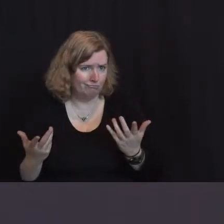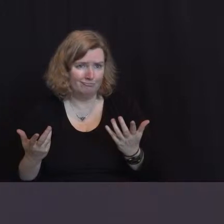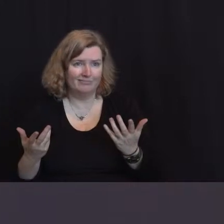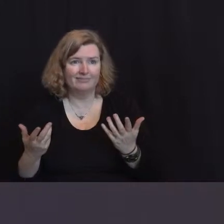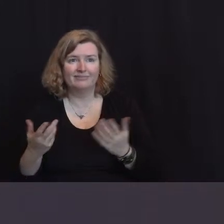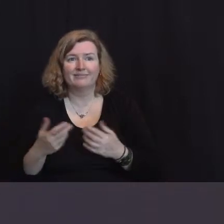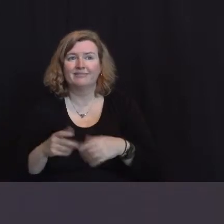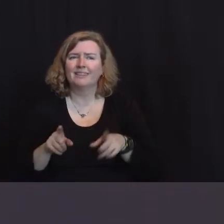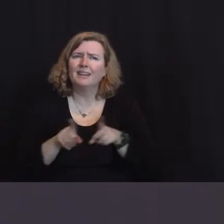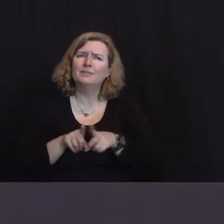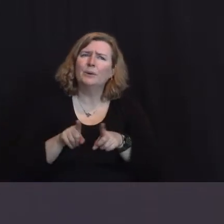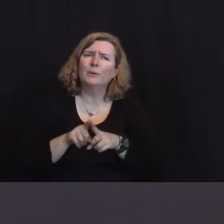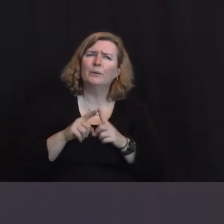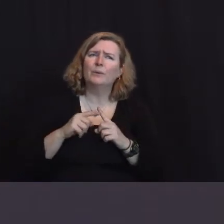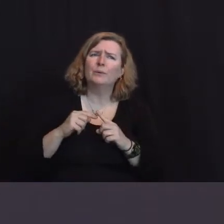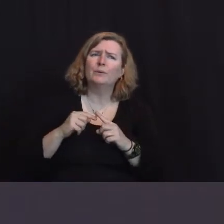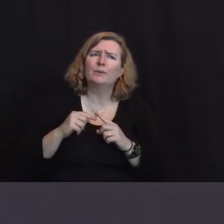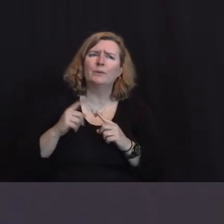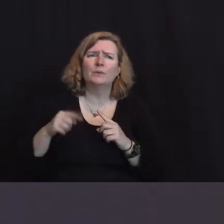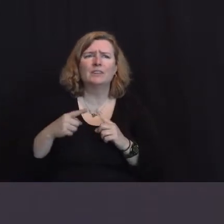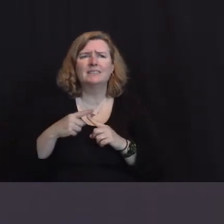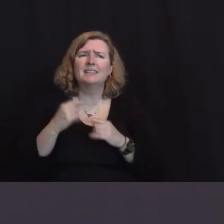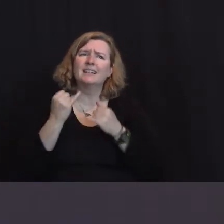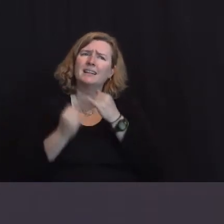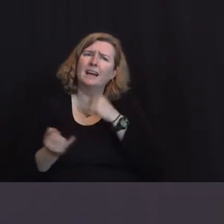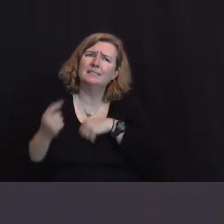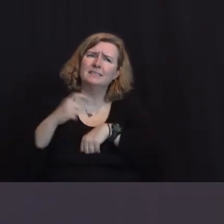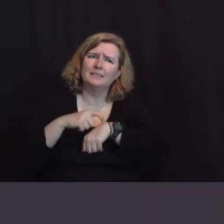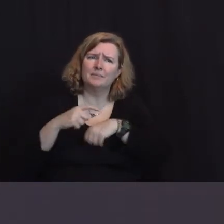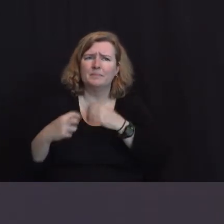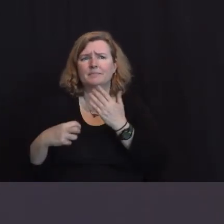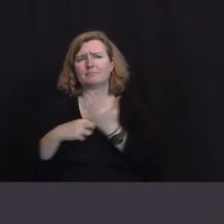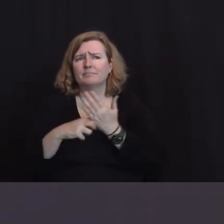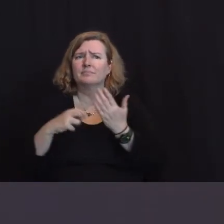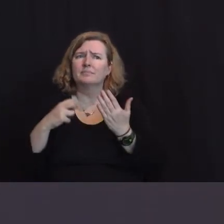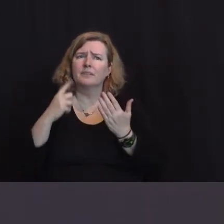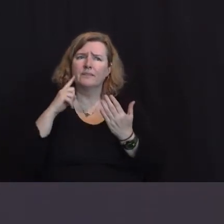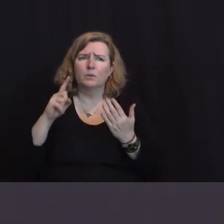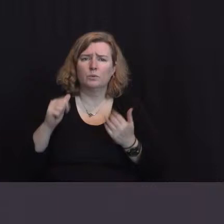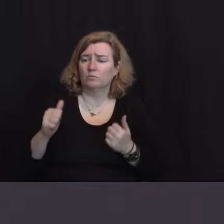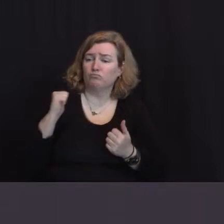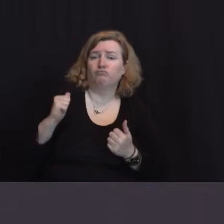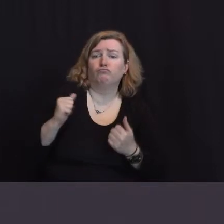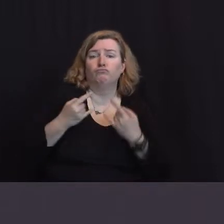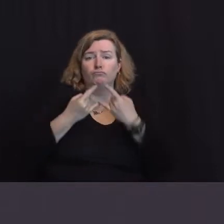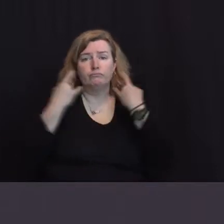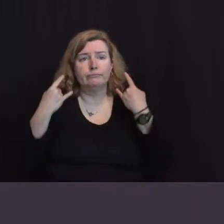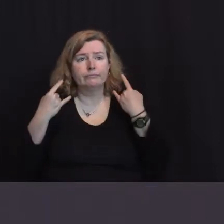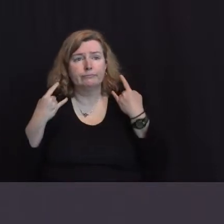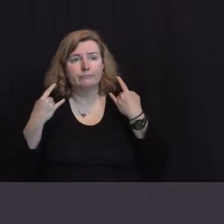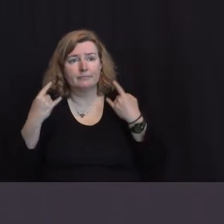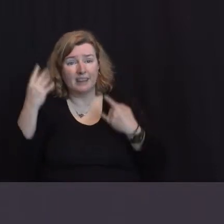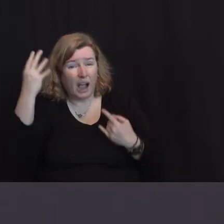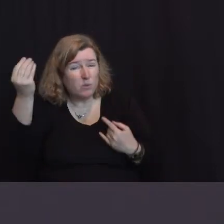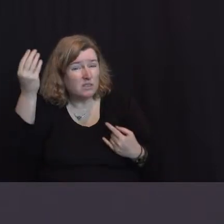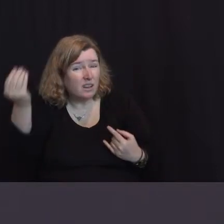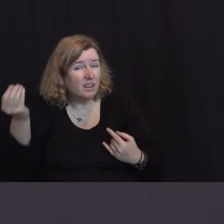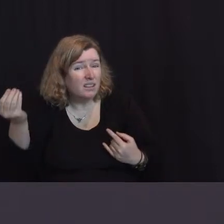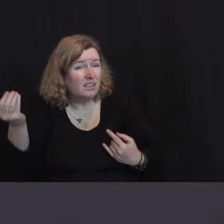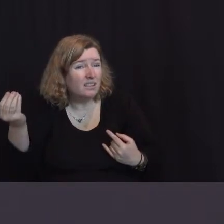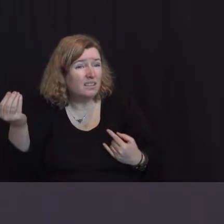outdoor mask mandate? And if that number is low or zero, why is there a mandate that's not being enforced? And I had one question